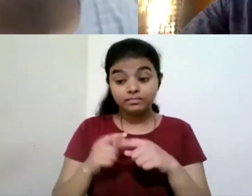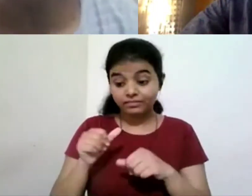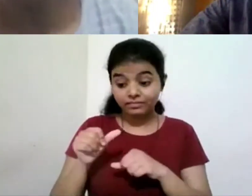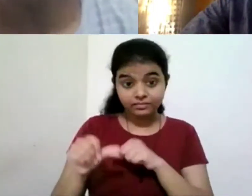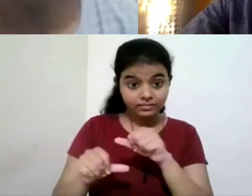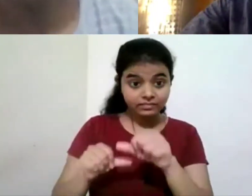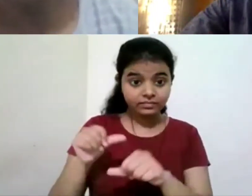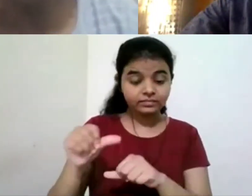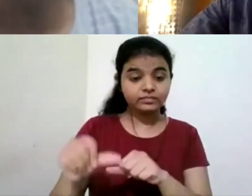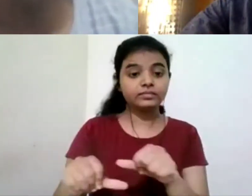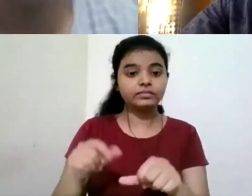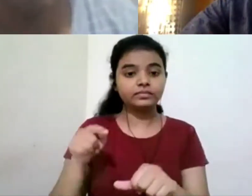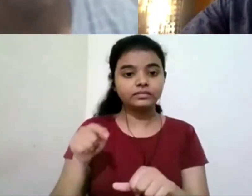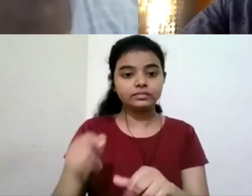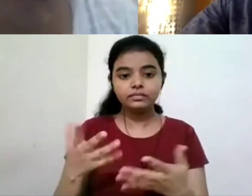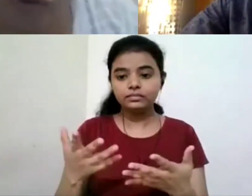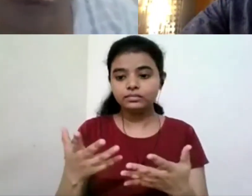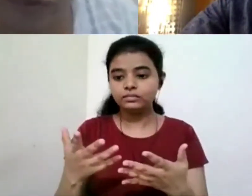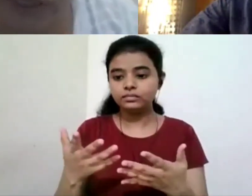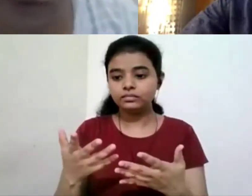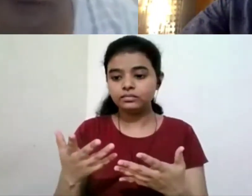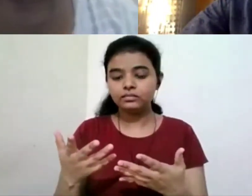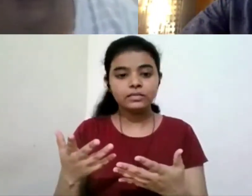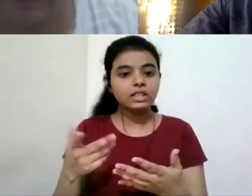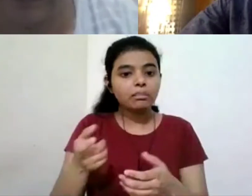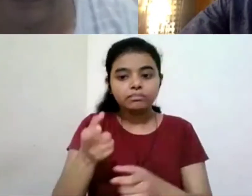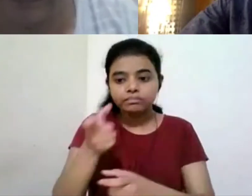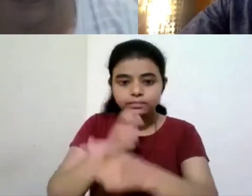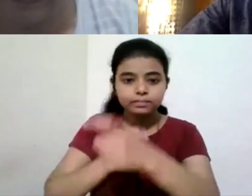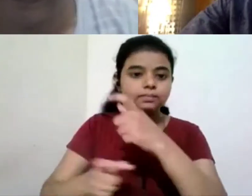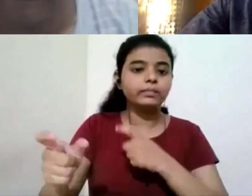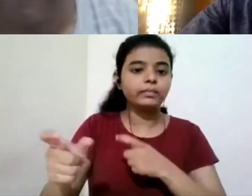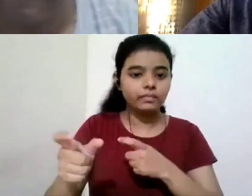to get into the shoes of the other